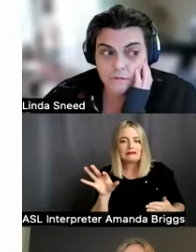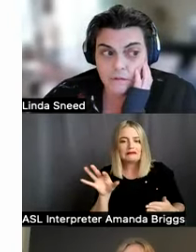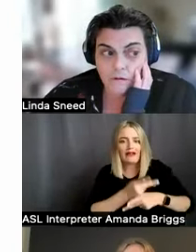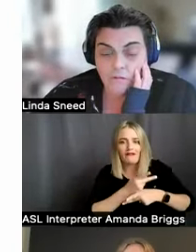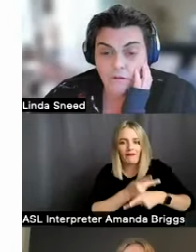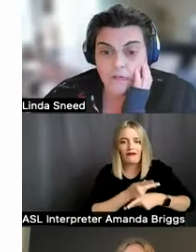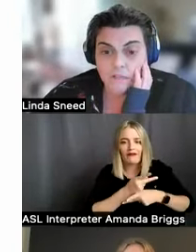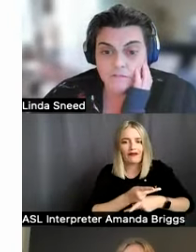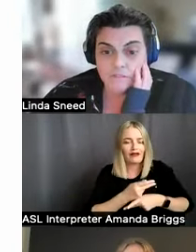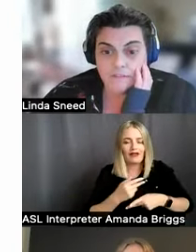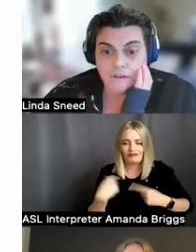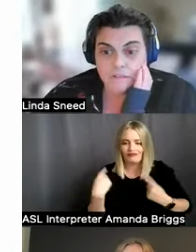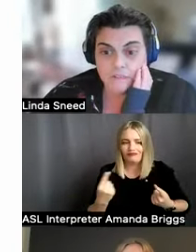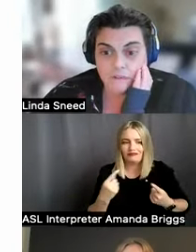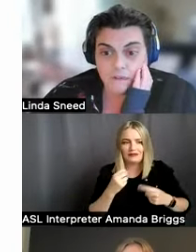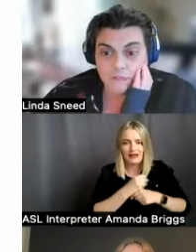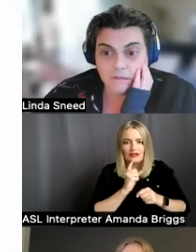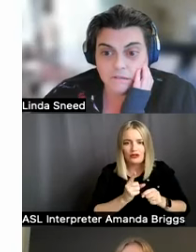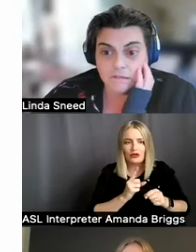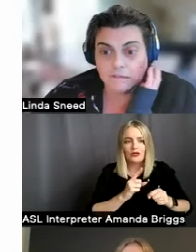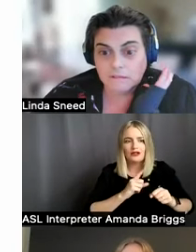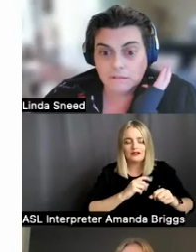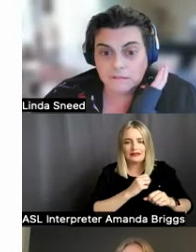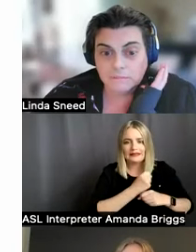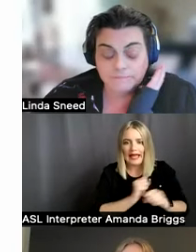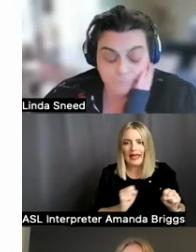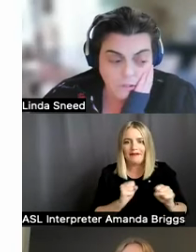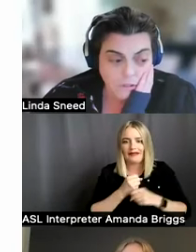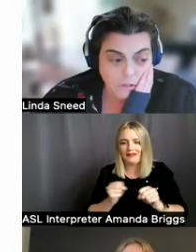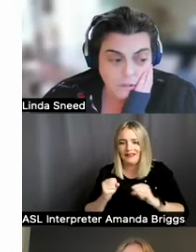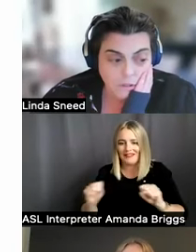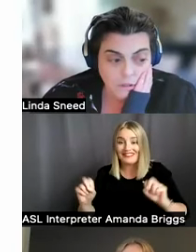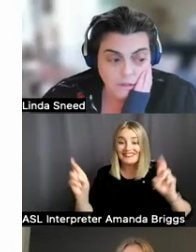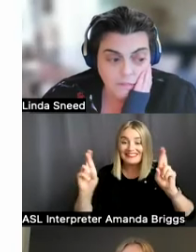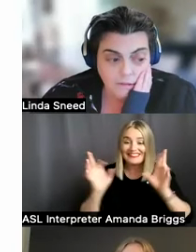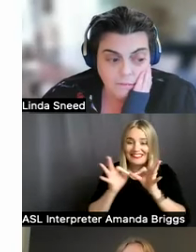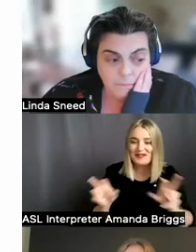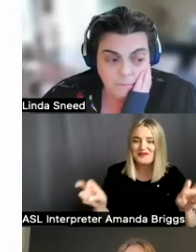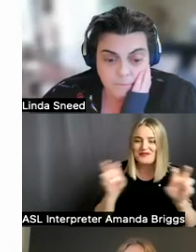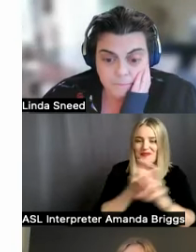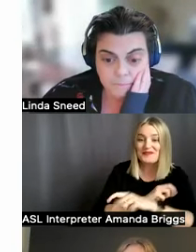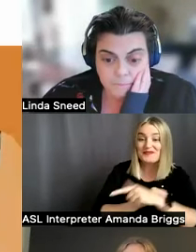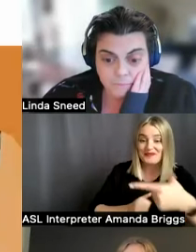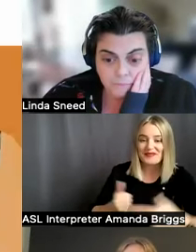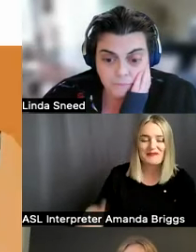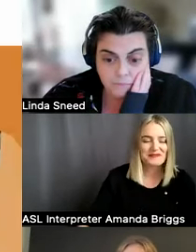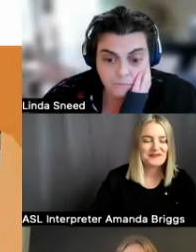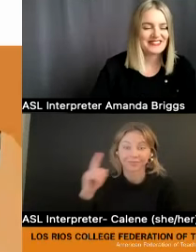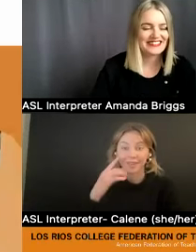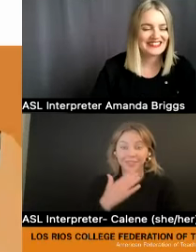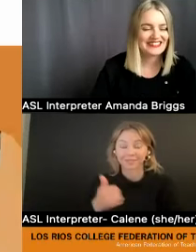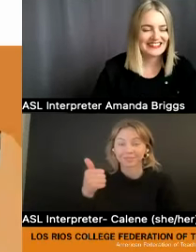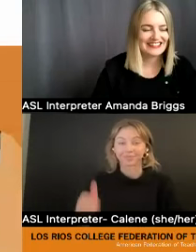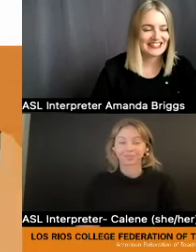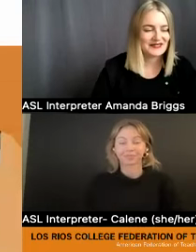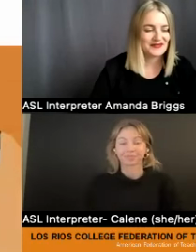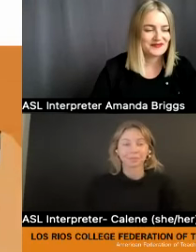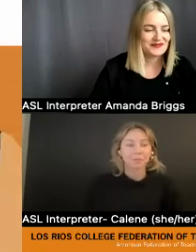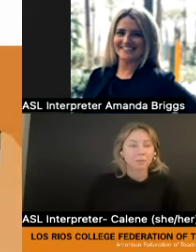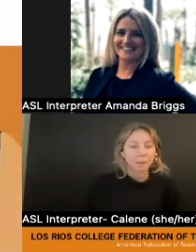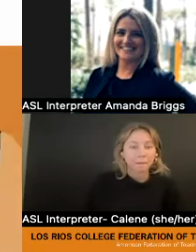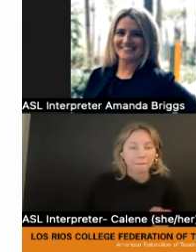were all kinds of safeguards and guardrails, et cetera. So thanks. Great. Also,